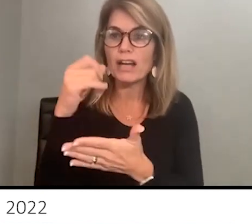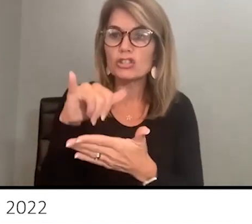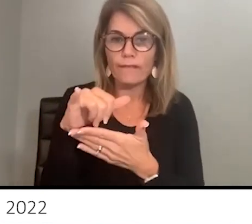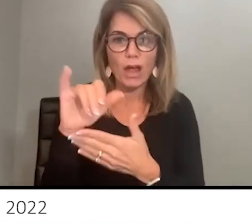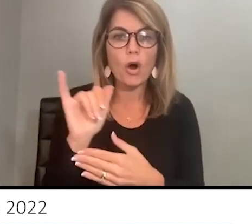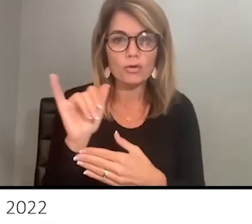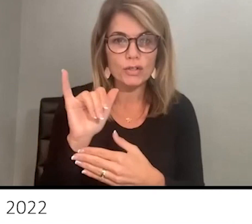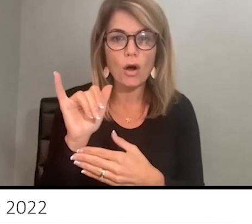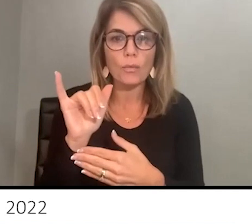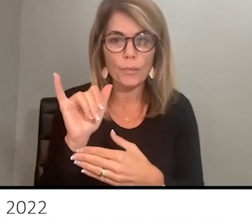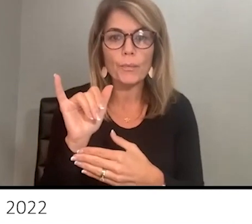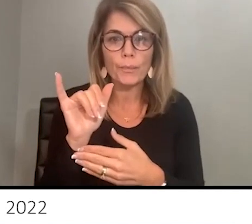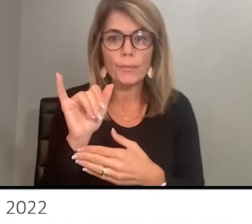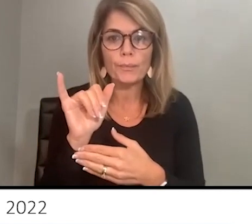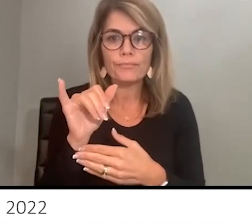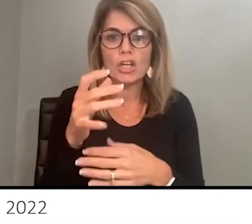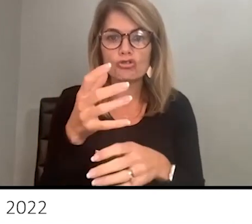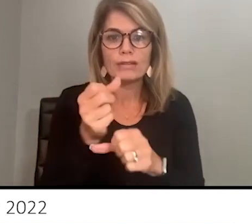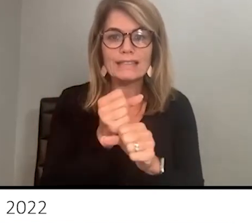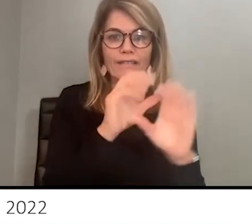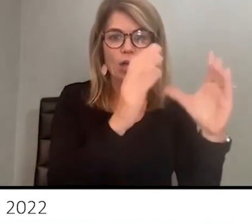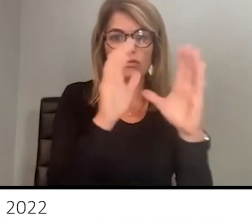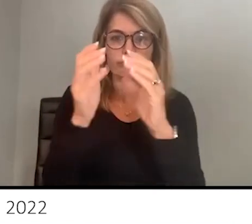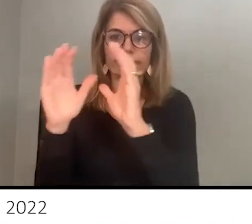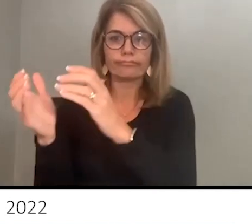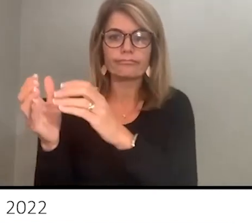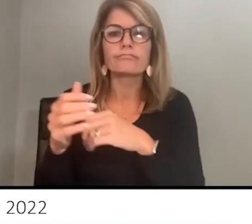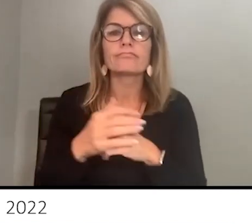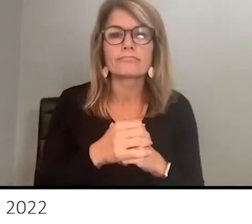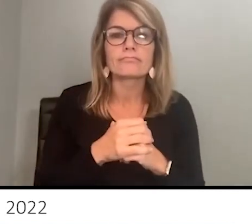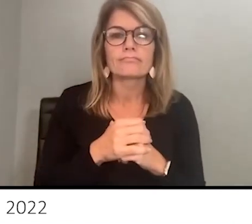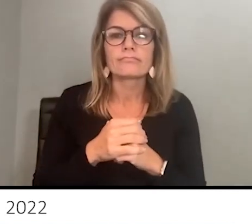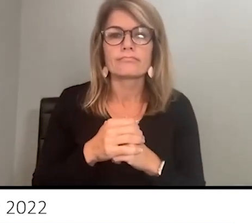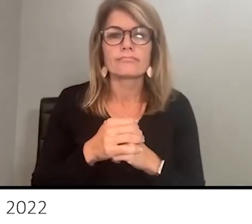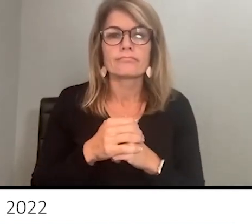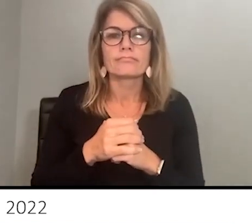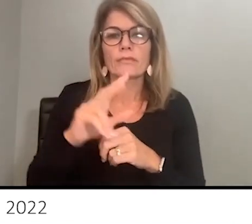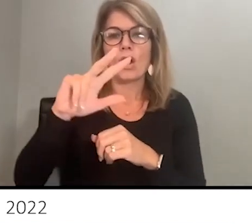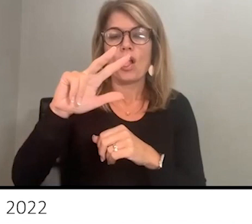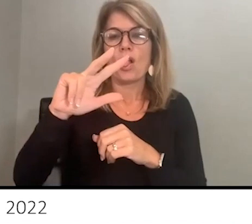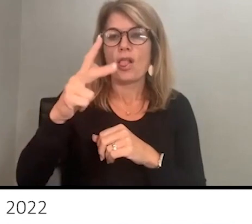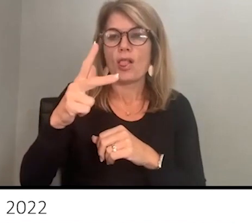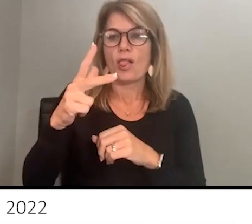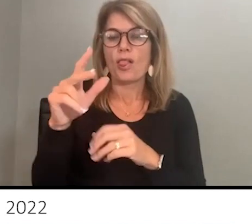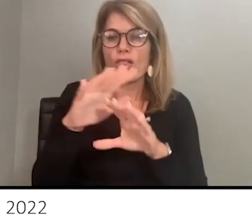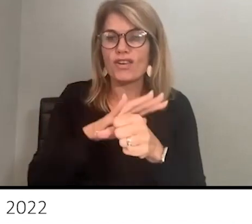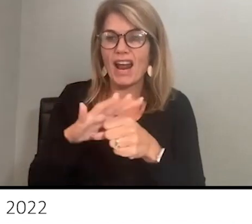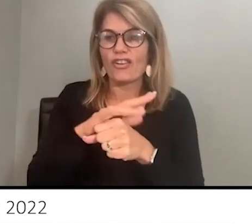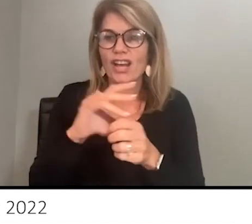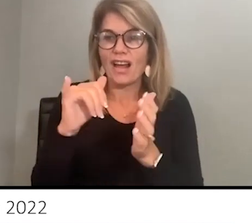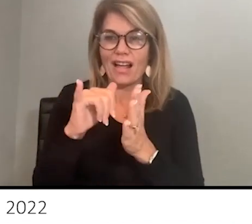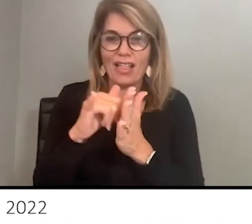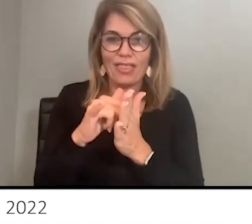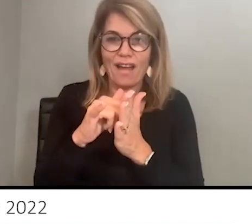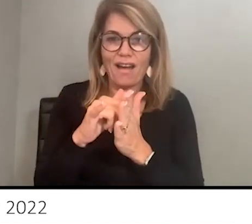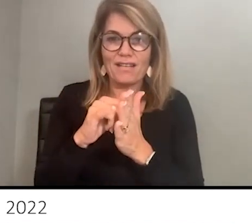has received some funding to do that. And then a third area that we identified that year as a priority is